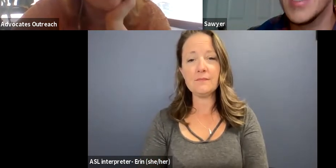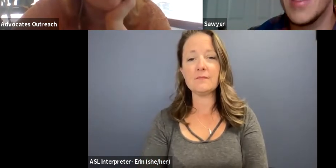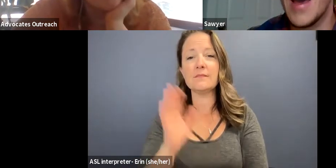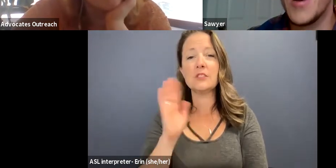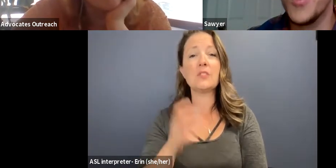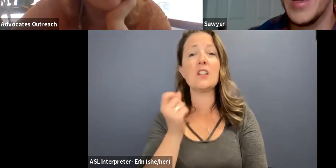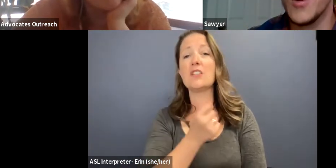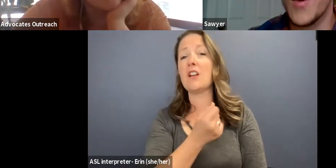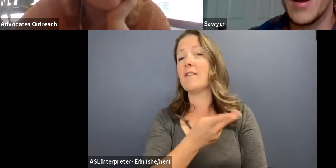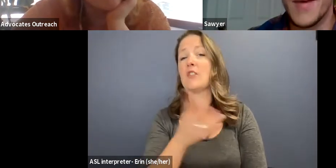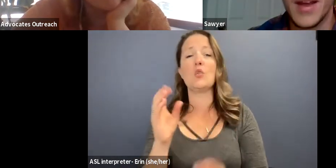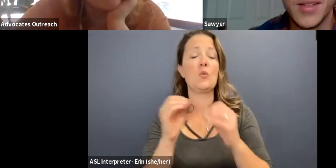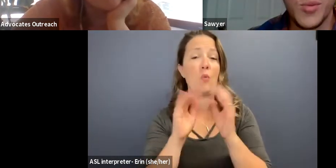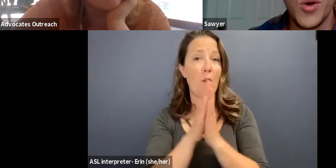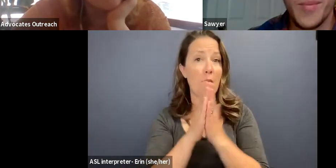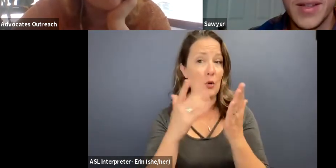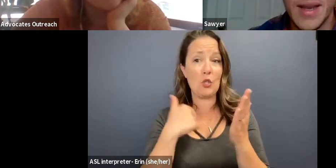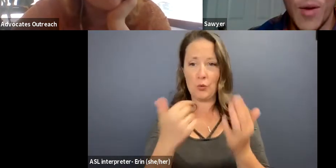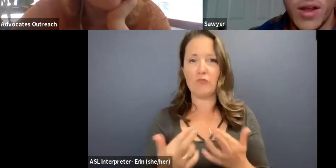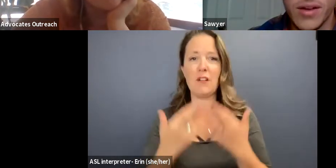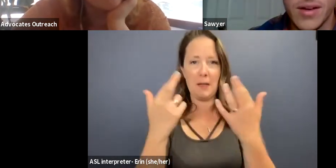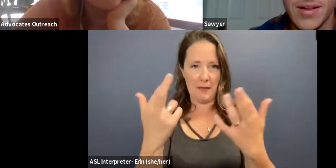okay, I have to like say this right.